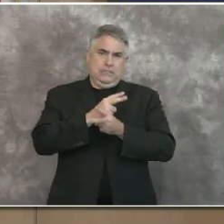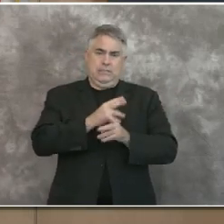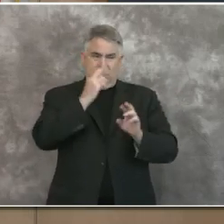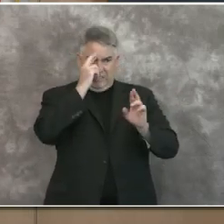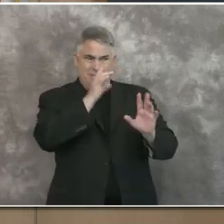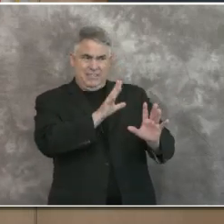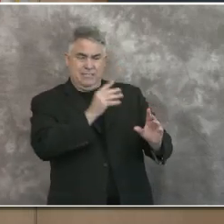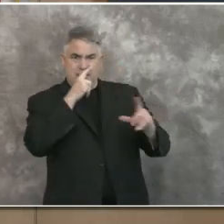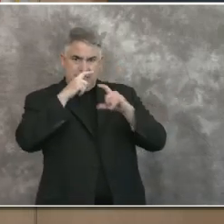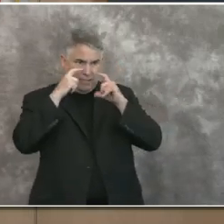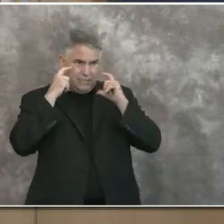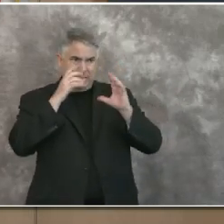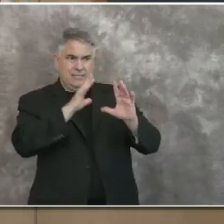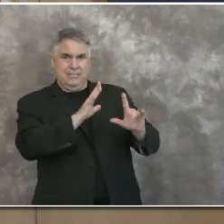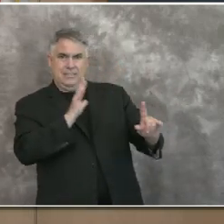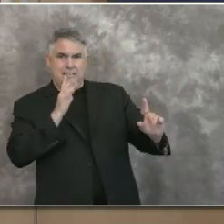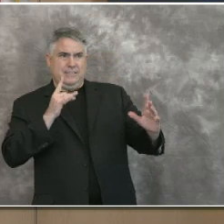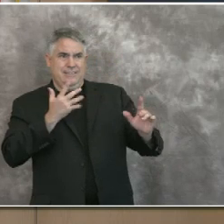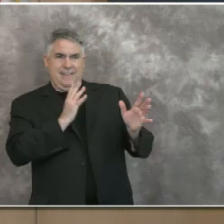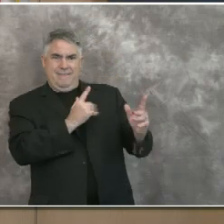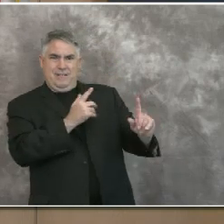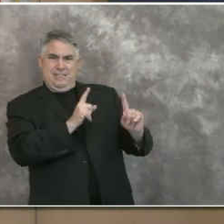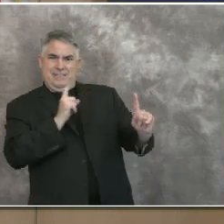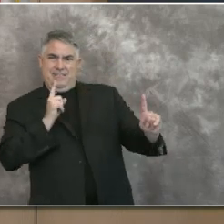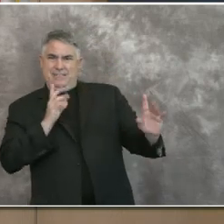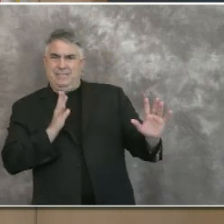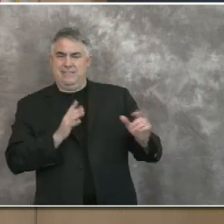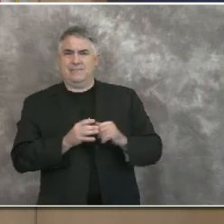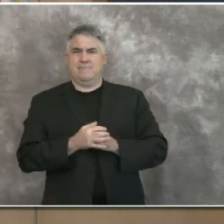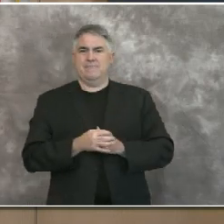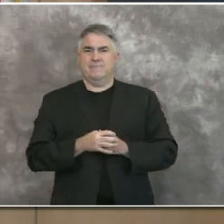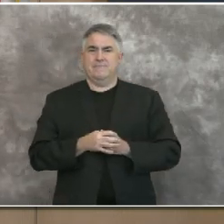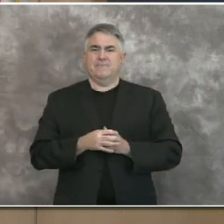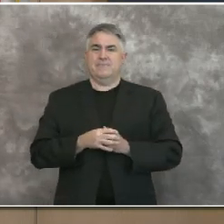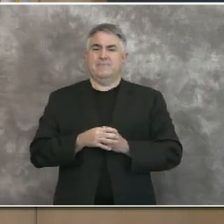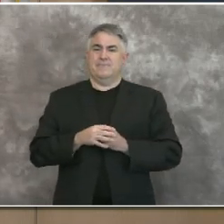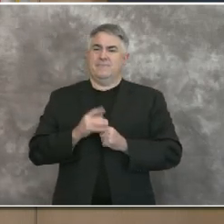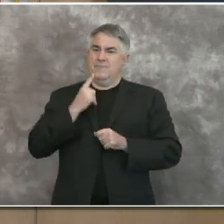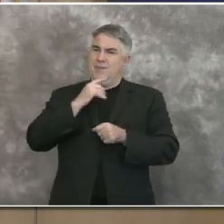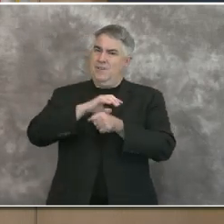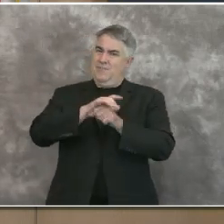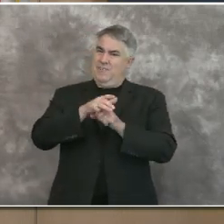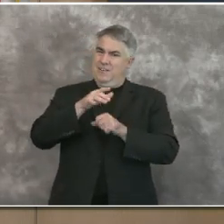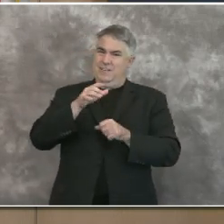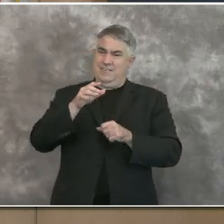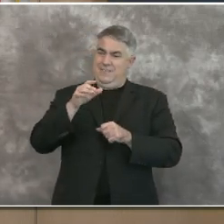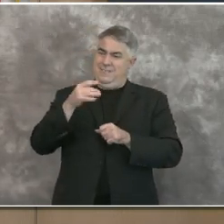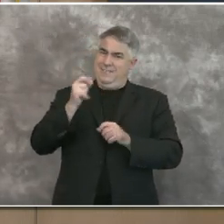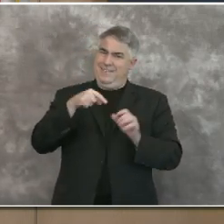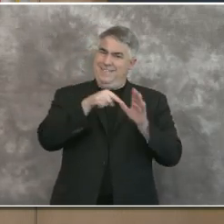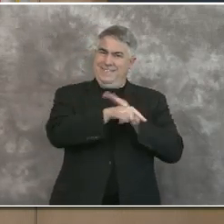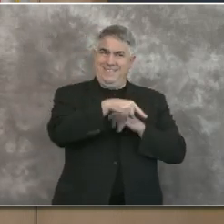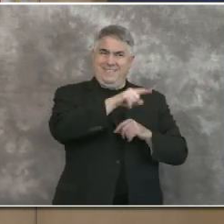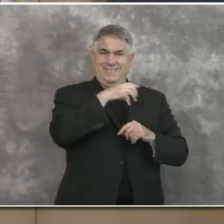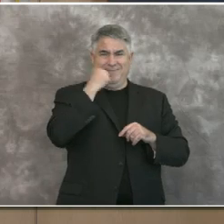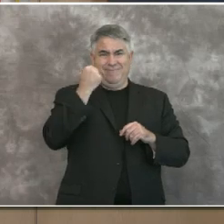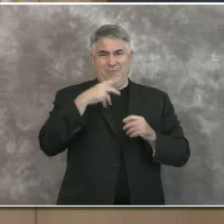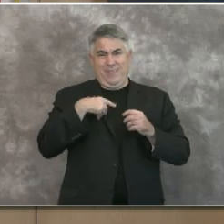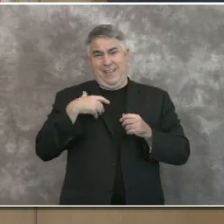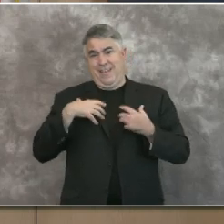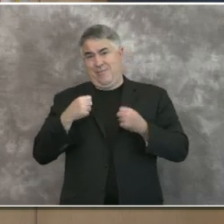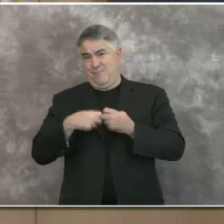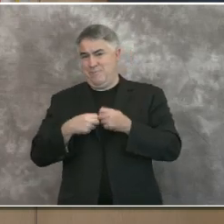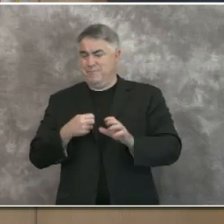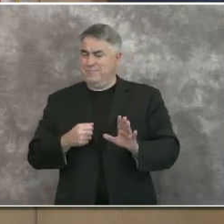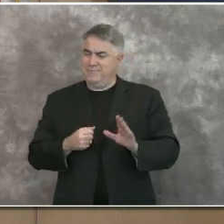much higher risk of developing serious COVID-19 illnesses. To be clear, a house of